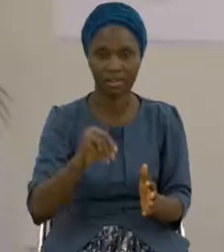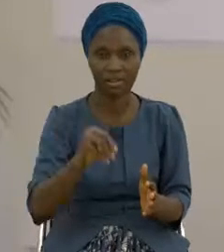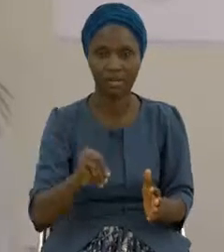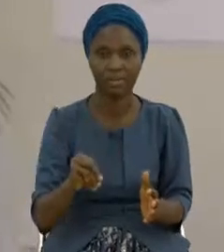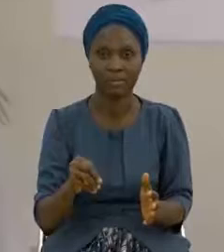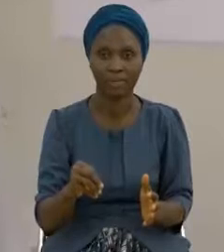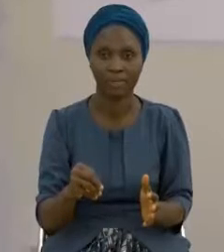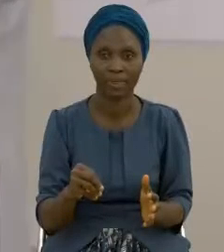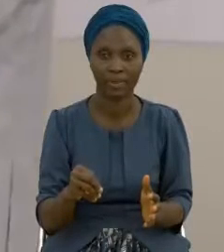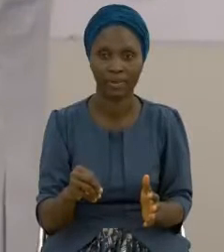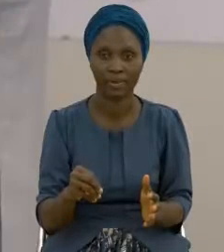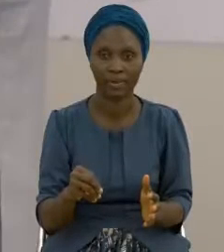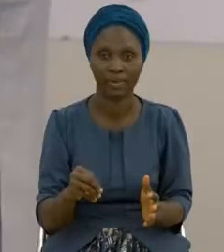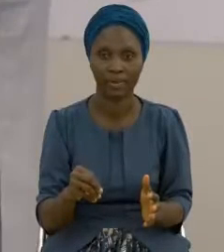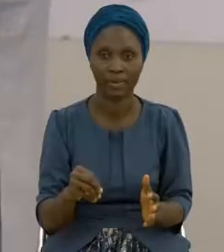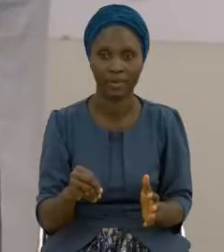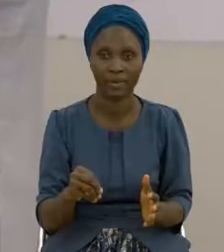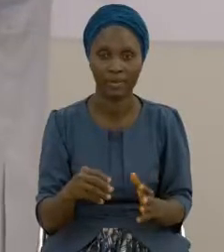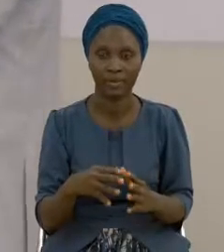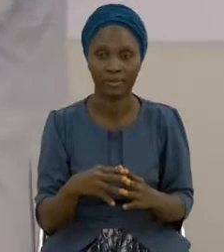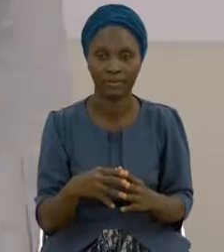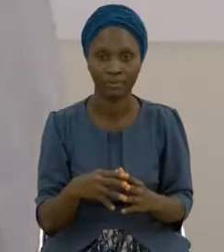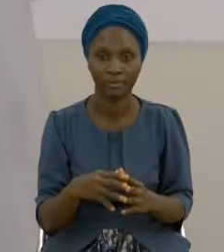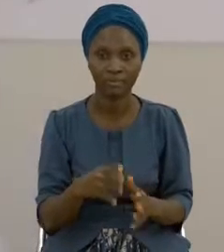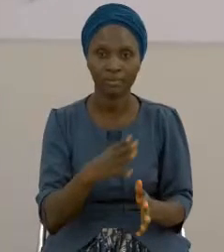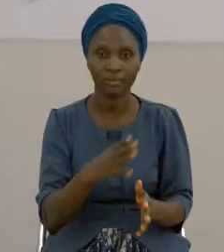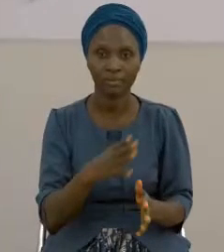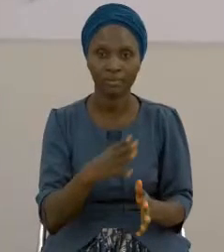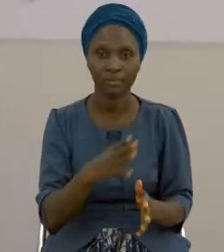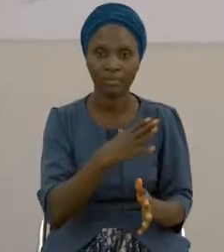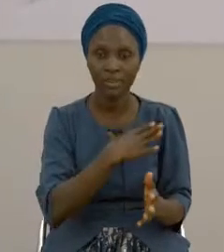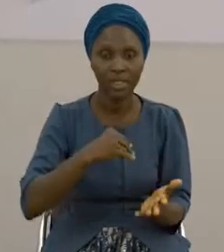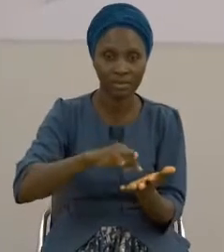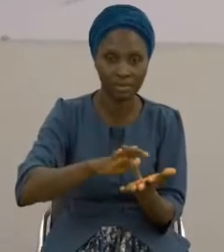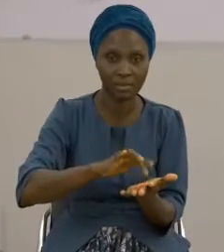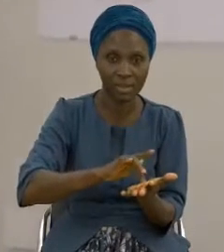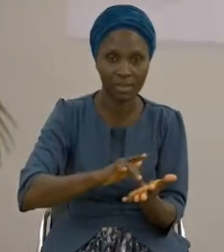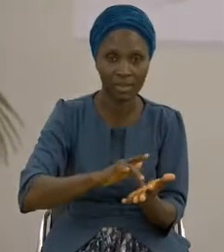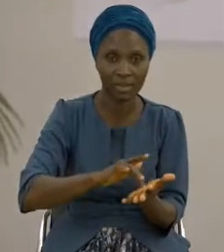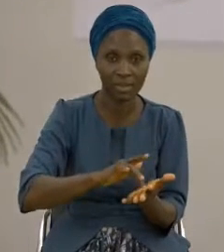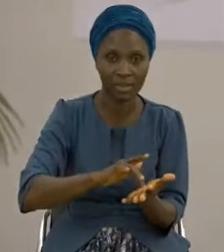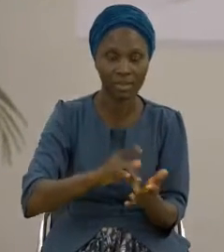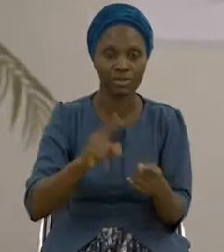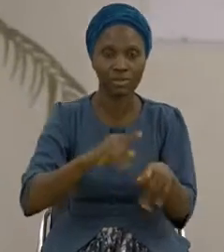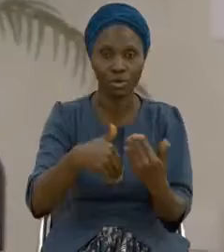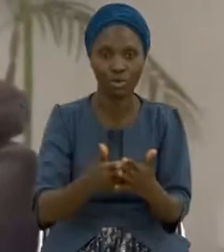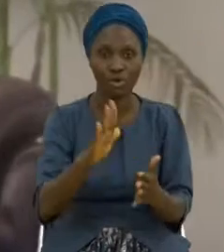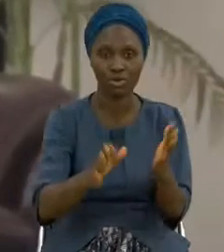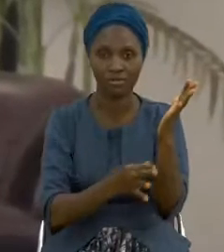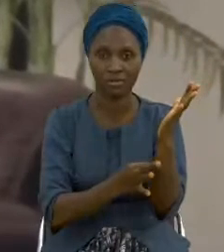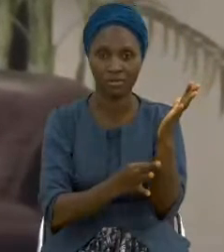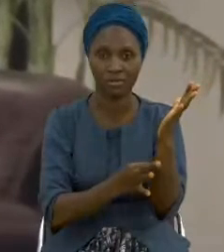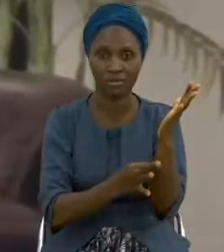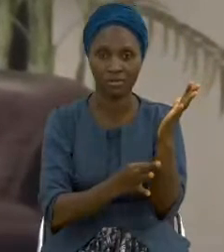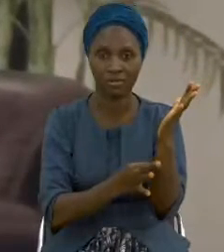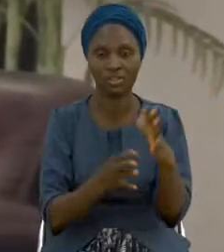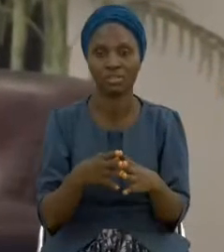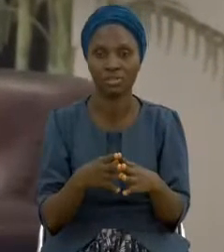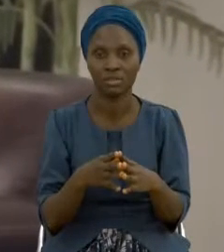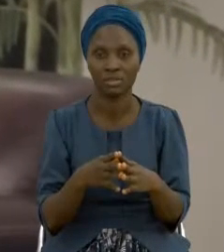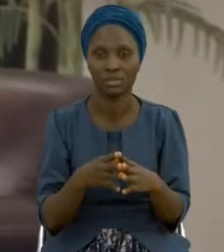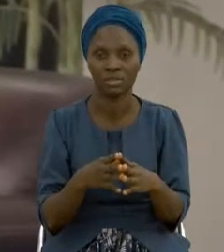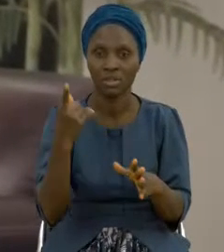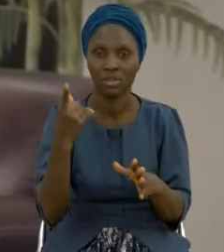and medicine to all thy flesh. It's the word. The word created